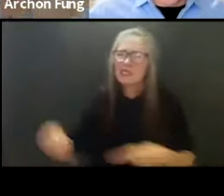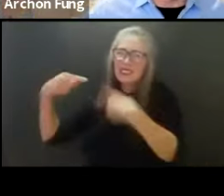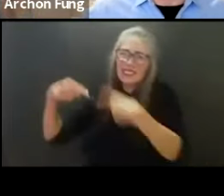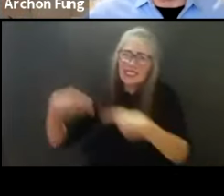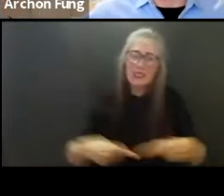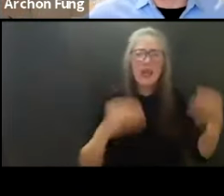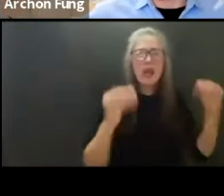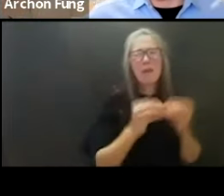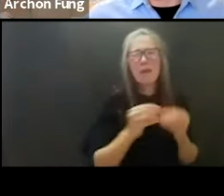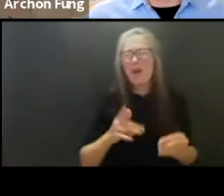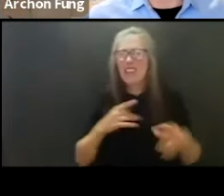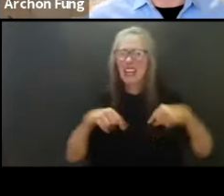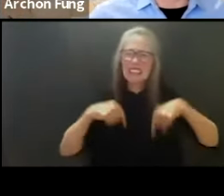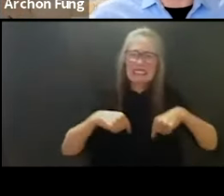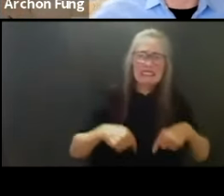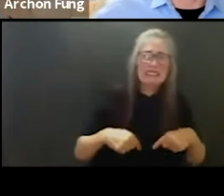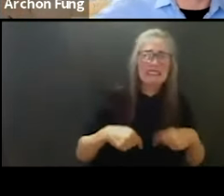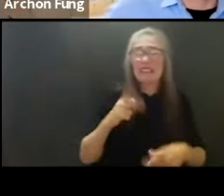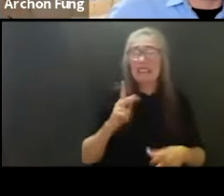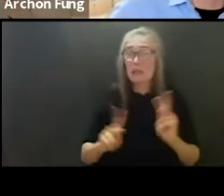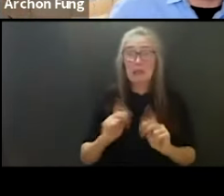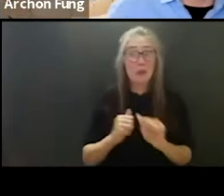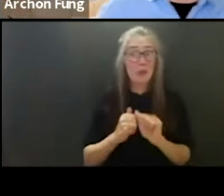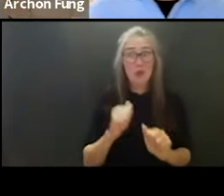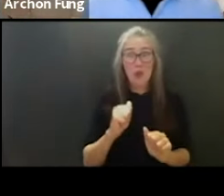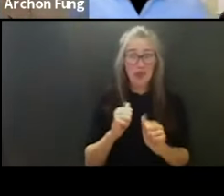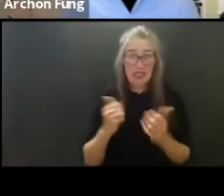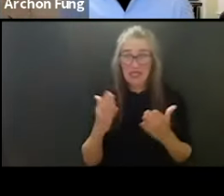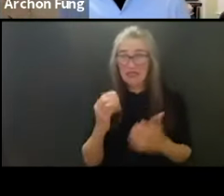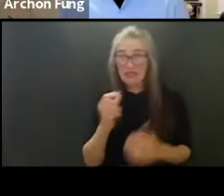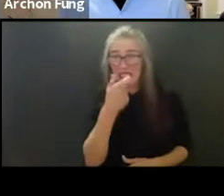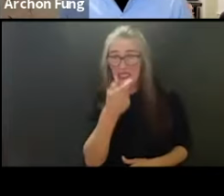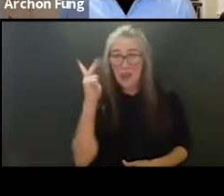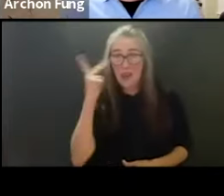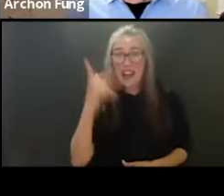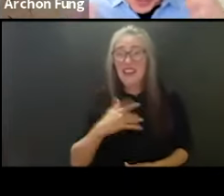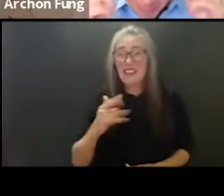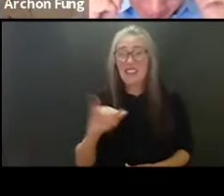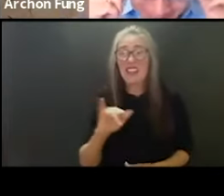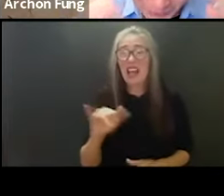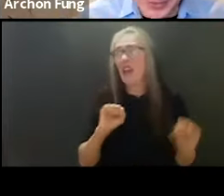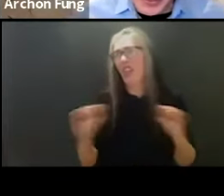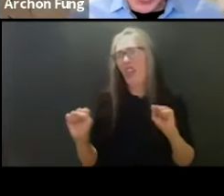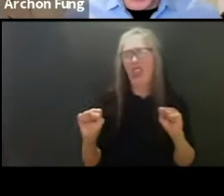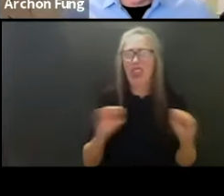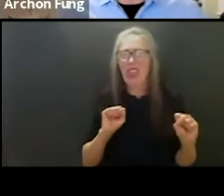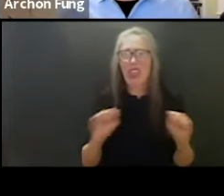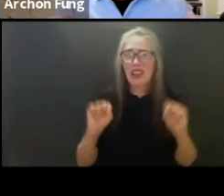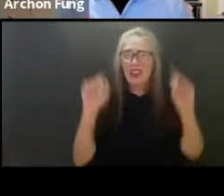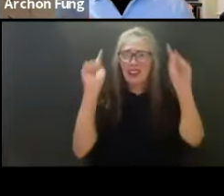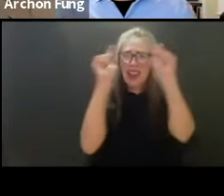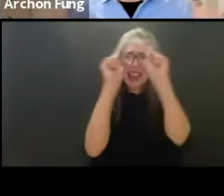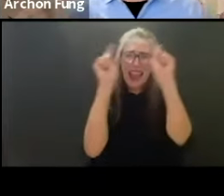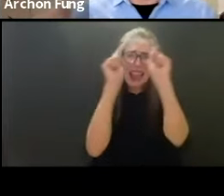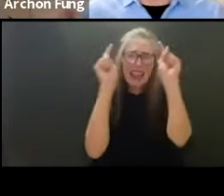and deep, deep disagreements, anxiety-inducing disagreements, even for people who don't follow politics very closely, are